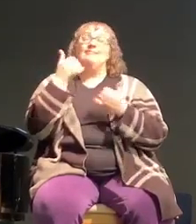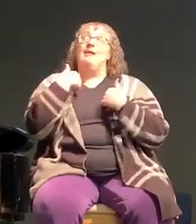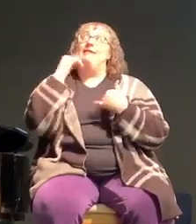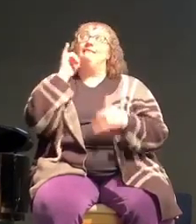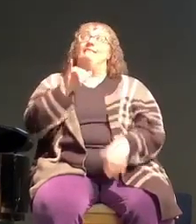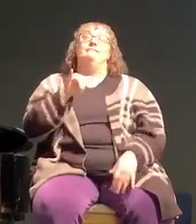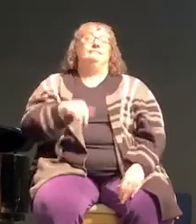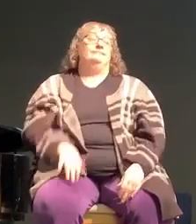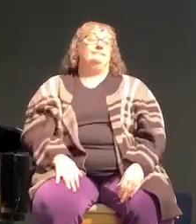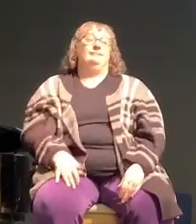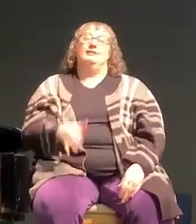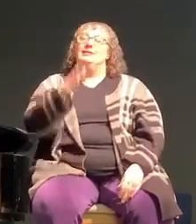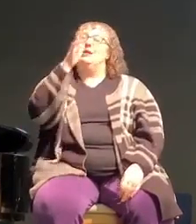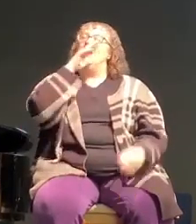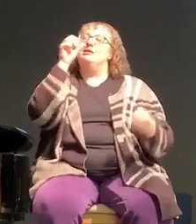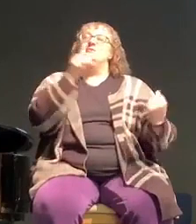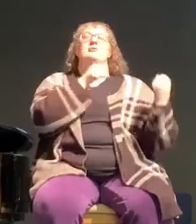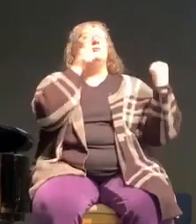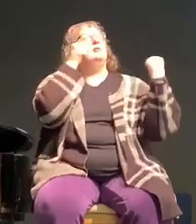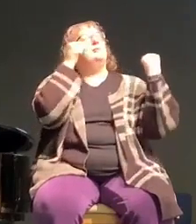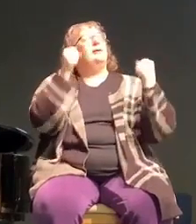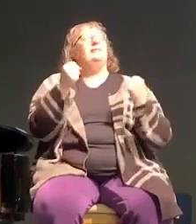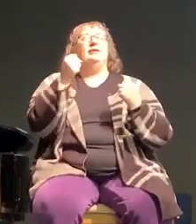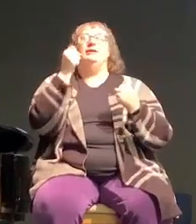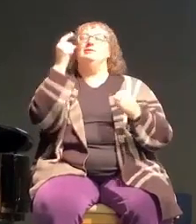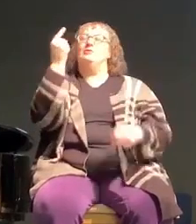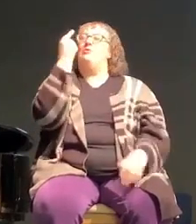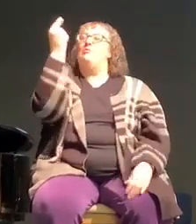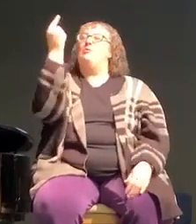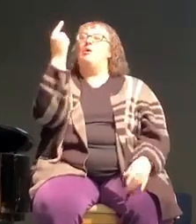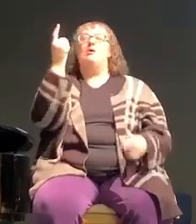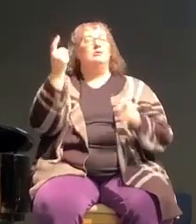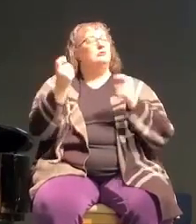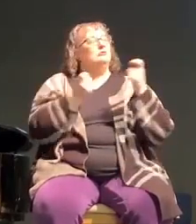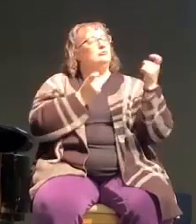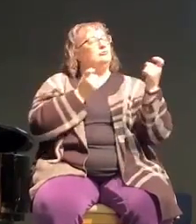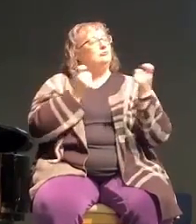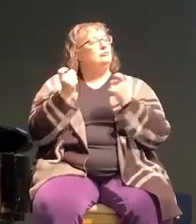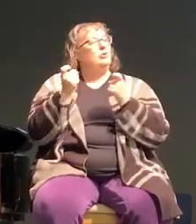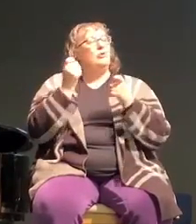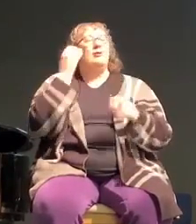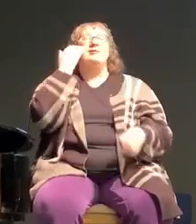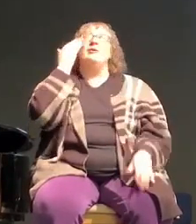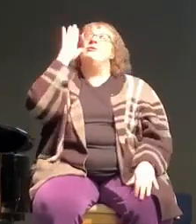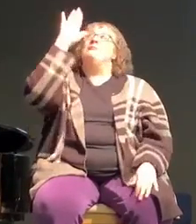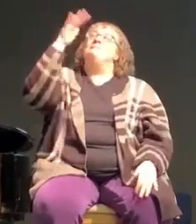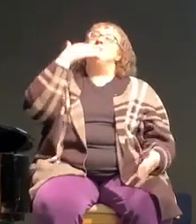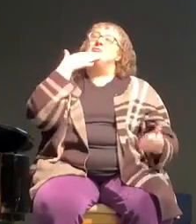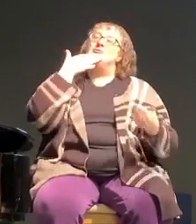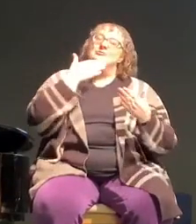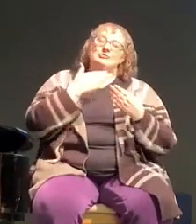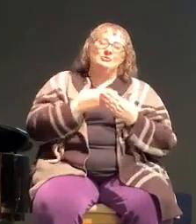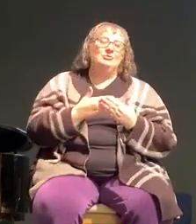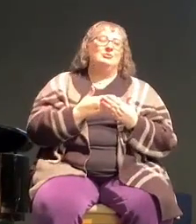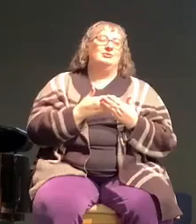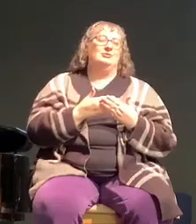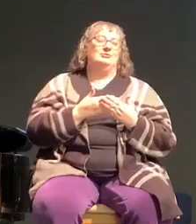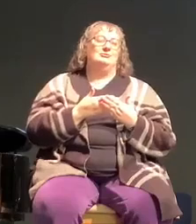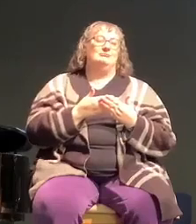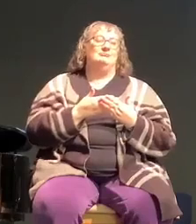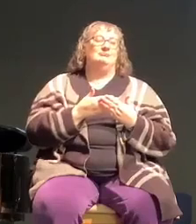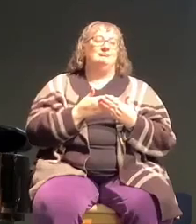all powerful. I know that God is the one that is in control, and I know that He is good. And